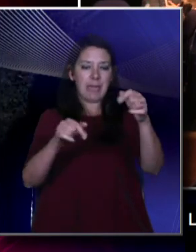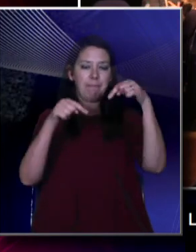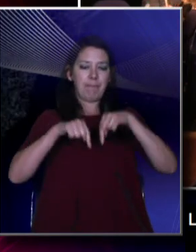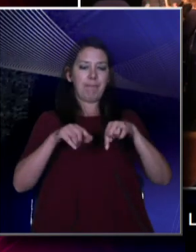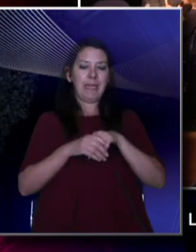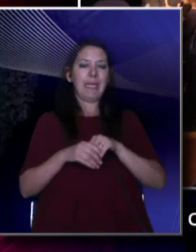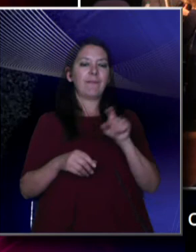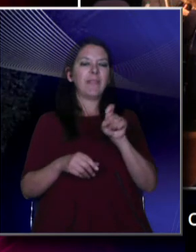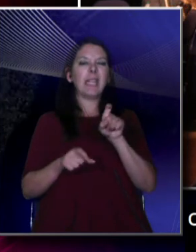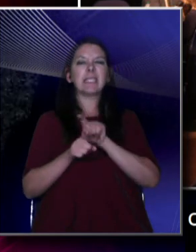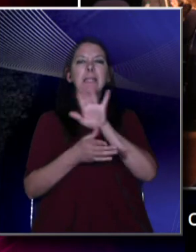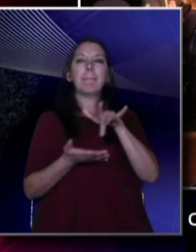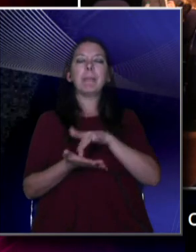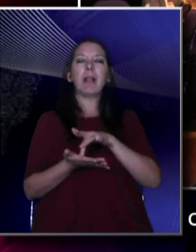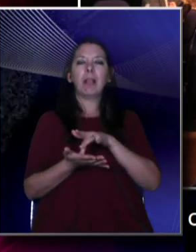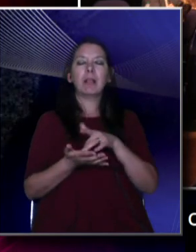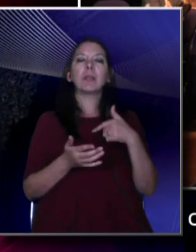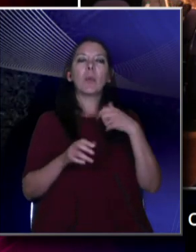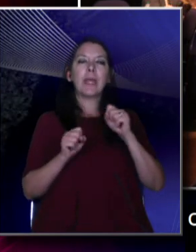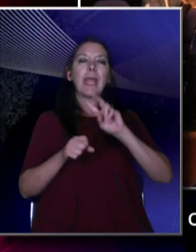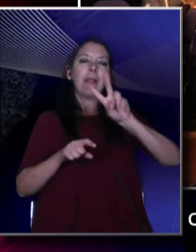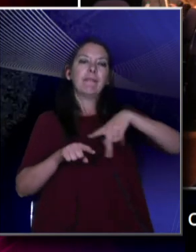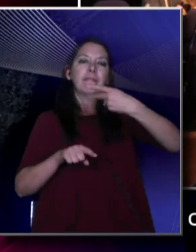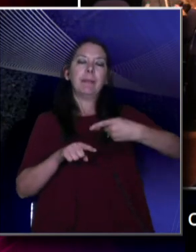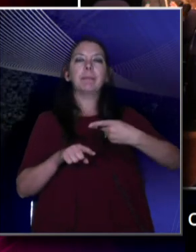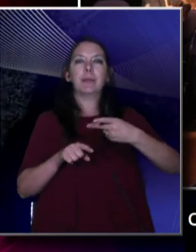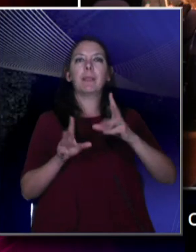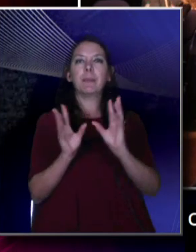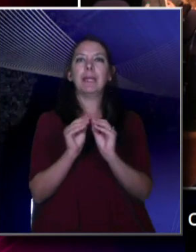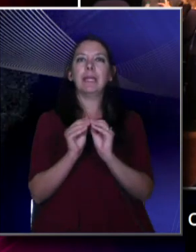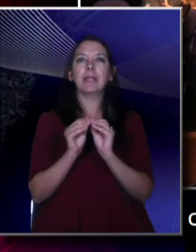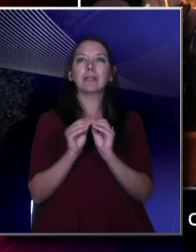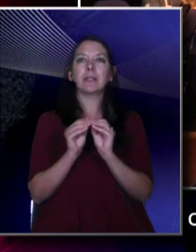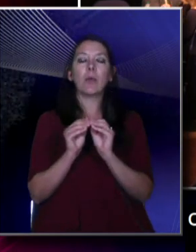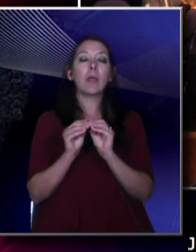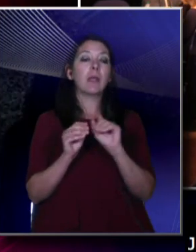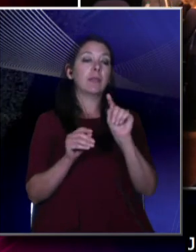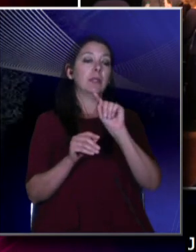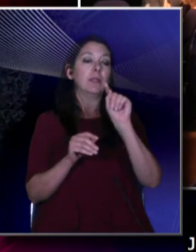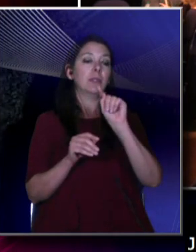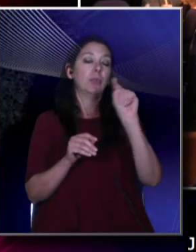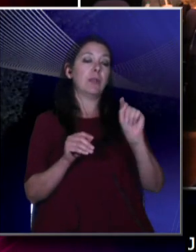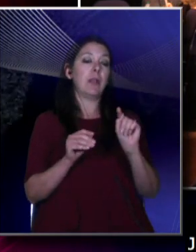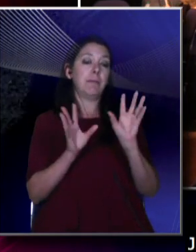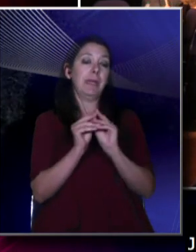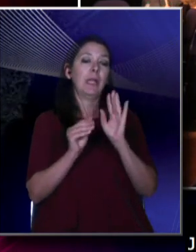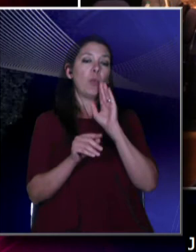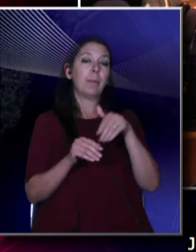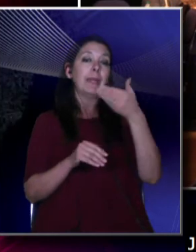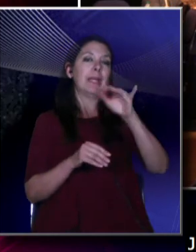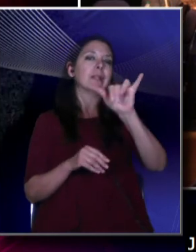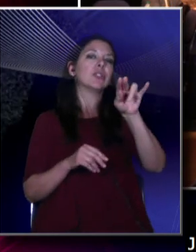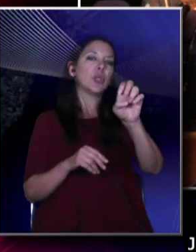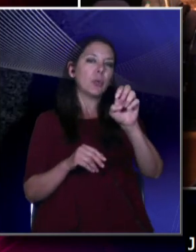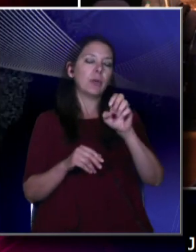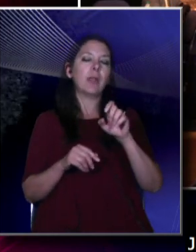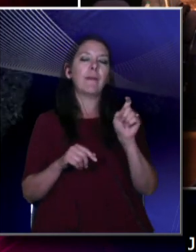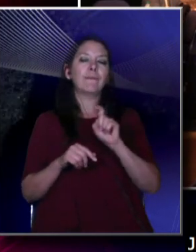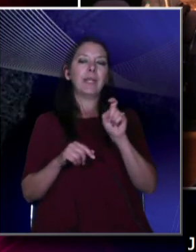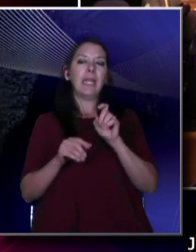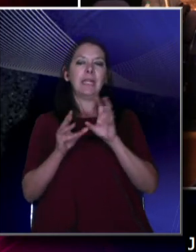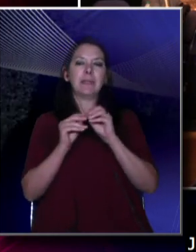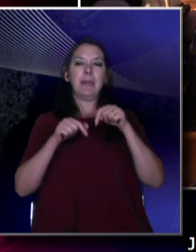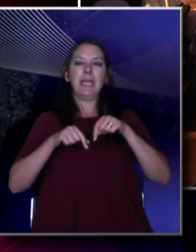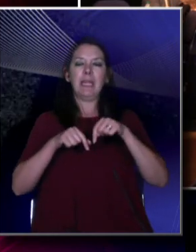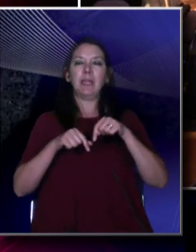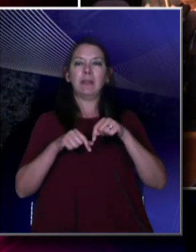flip board meetings to the Tucson meeting in June. sense? Okay,